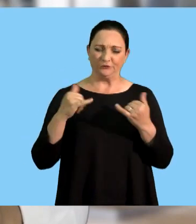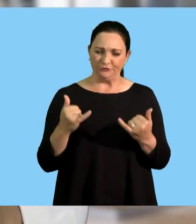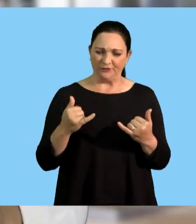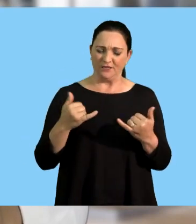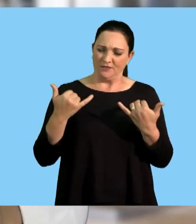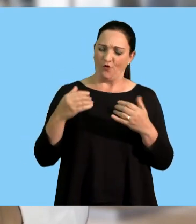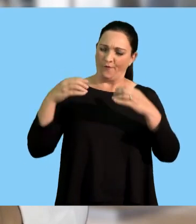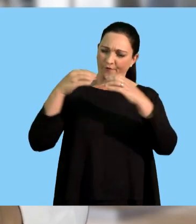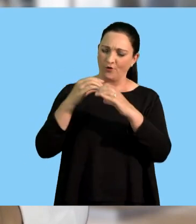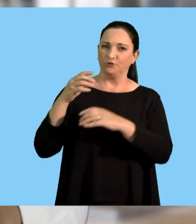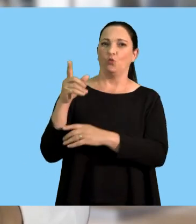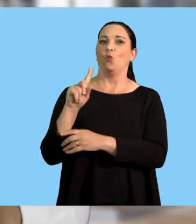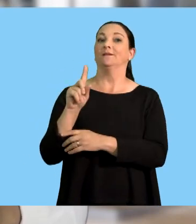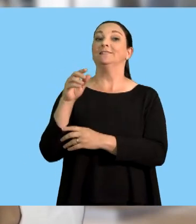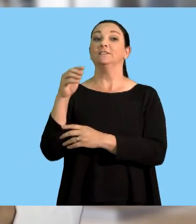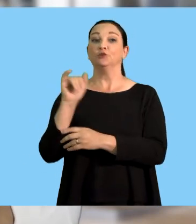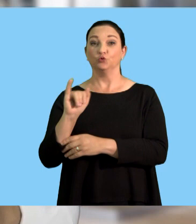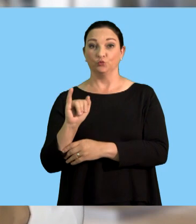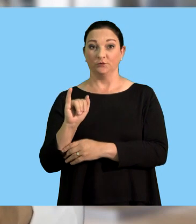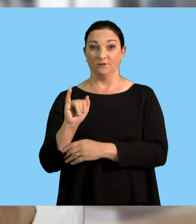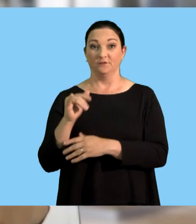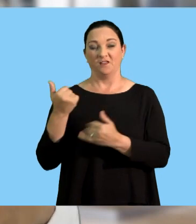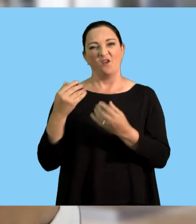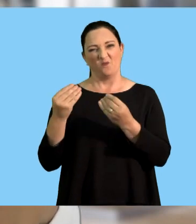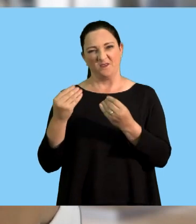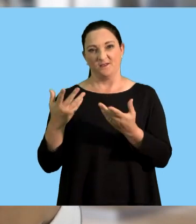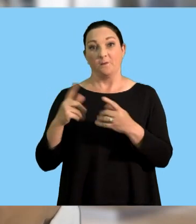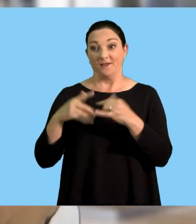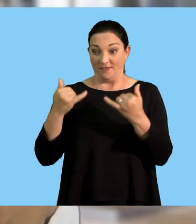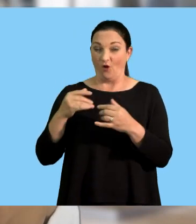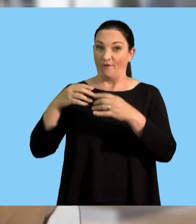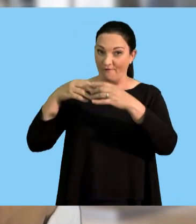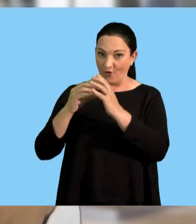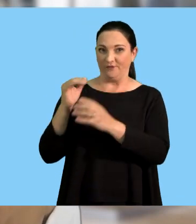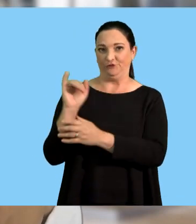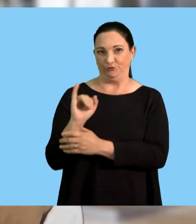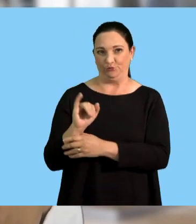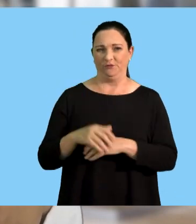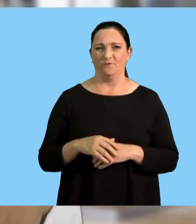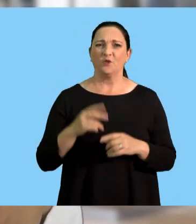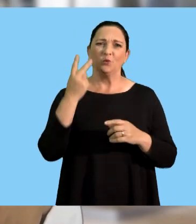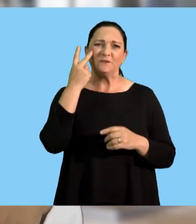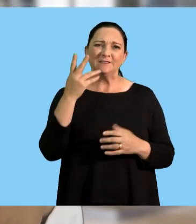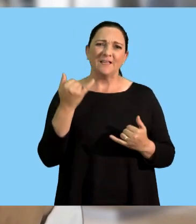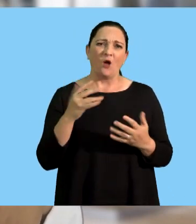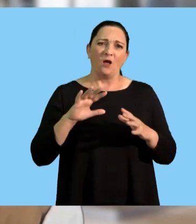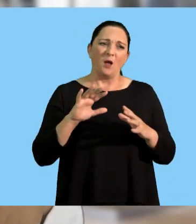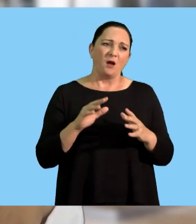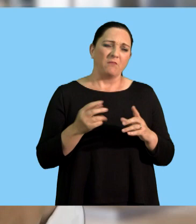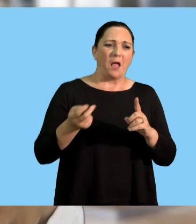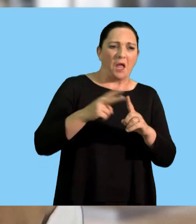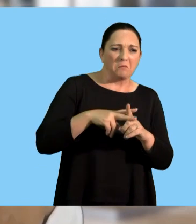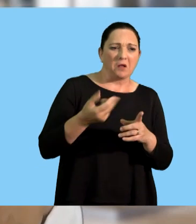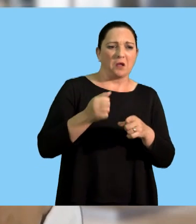investment insurance, particularly focused on insurance concepts. Now, we are looking into application and